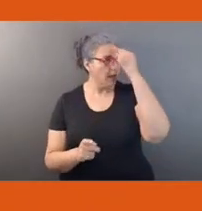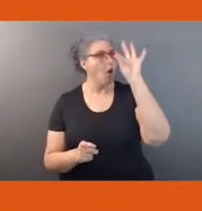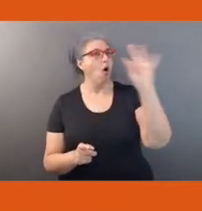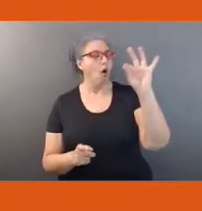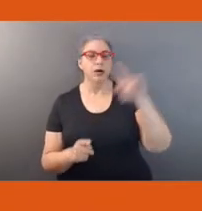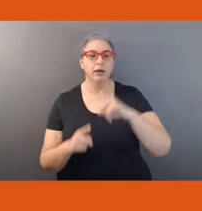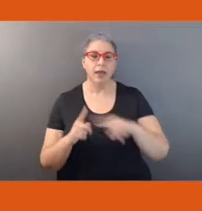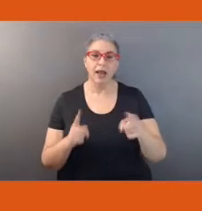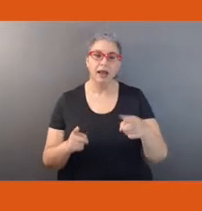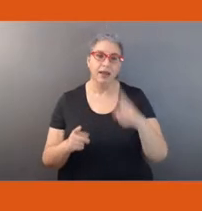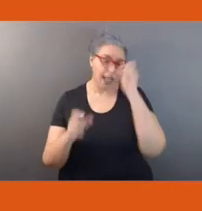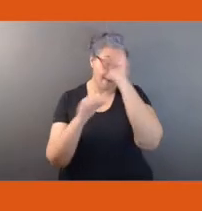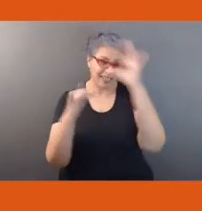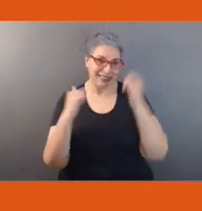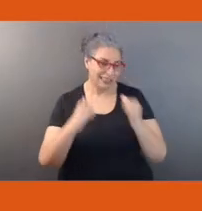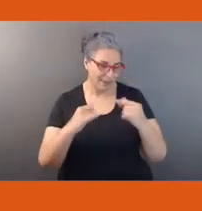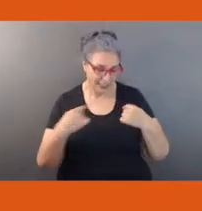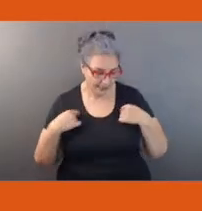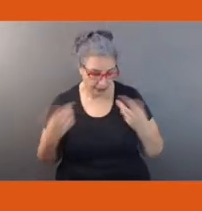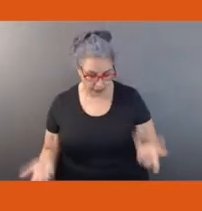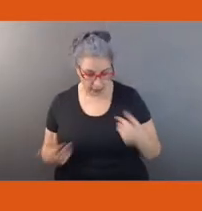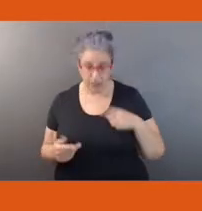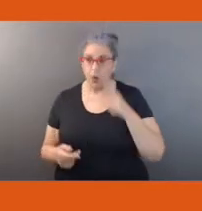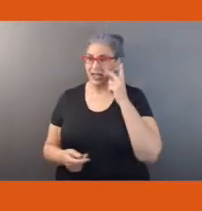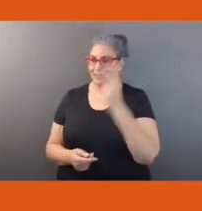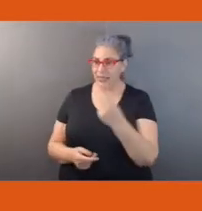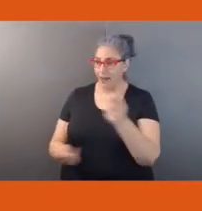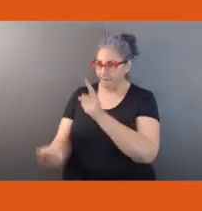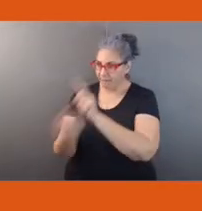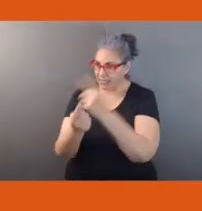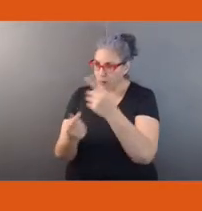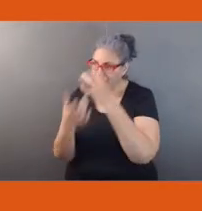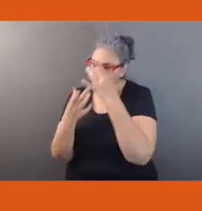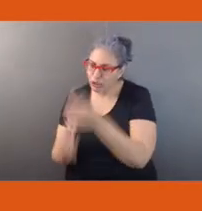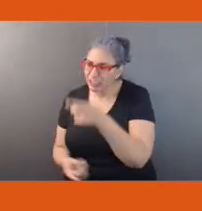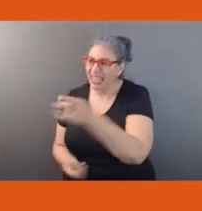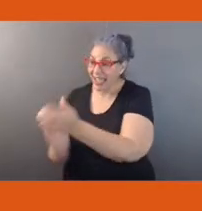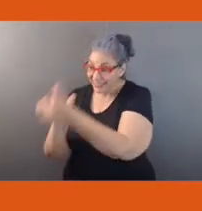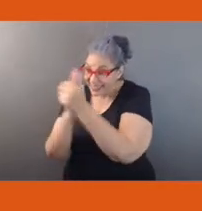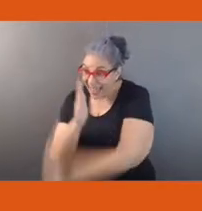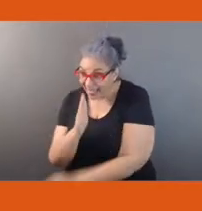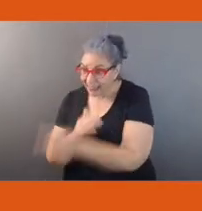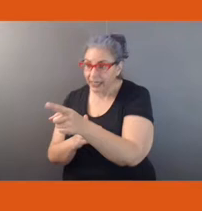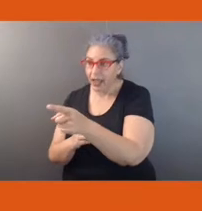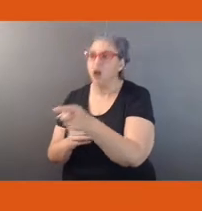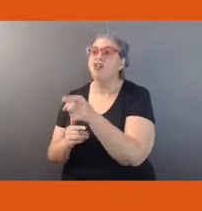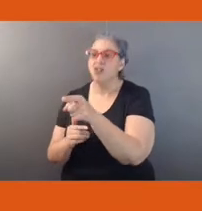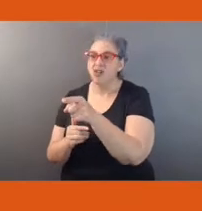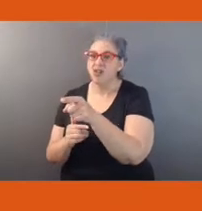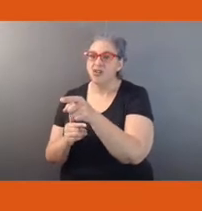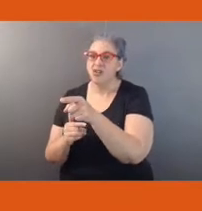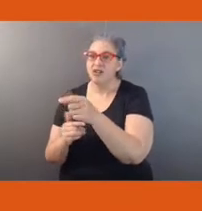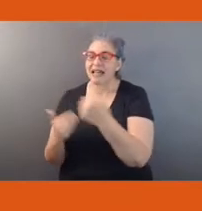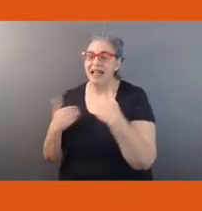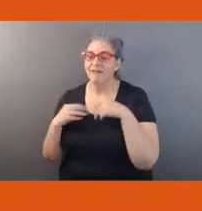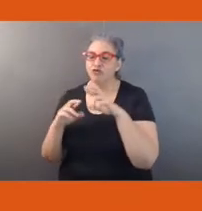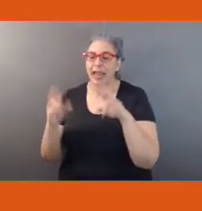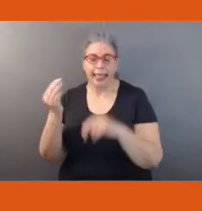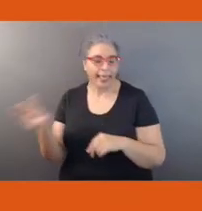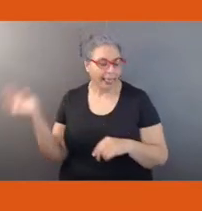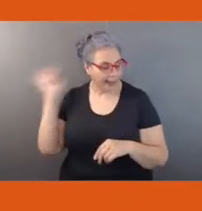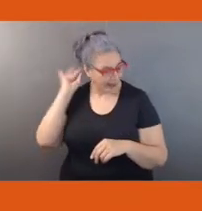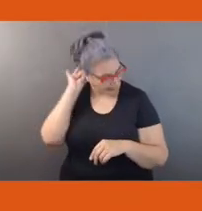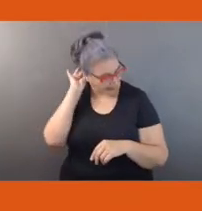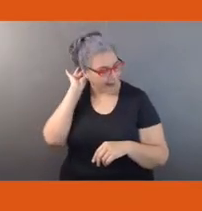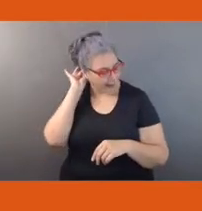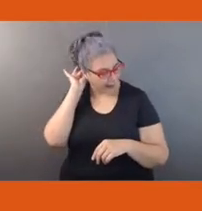So I imagine you do the same thing that I do, and you come across somebody that's interesting like that and talented, you kind of, you know, pin